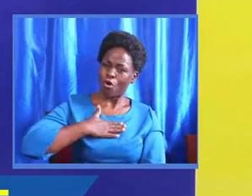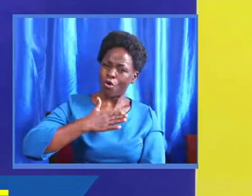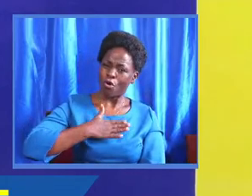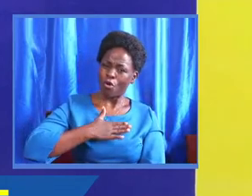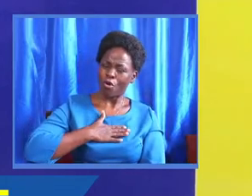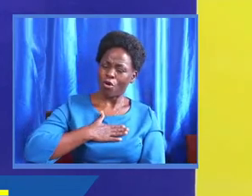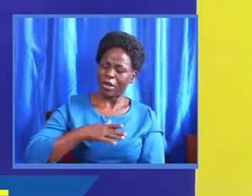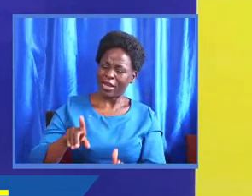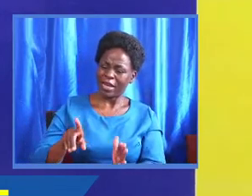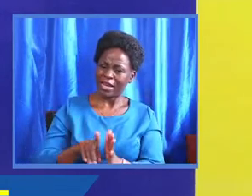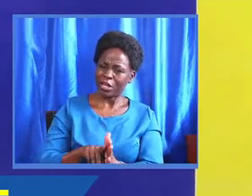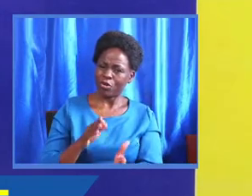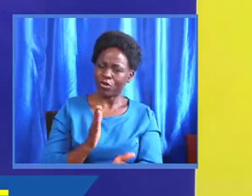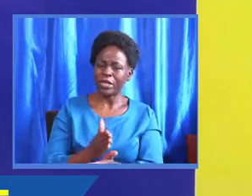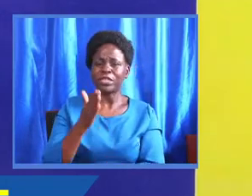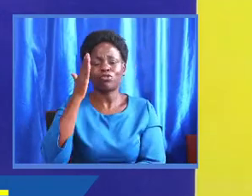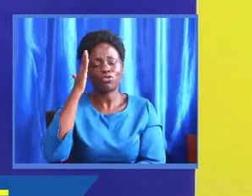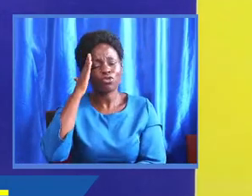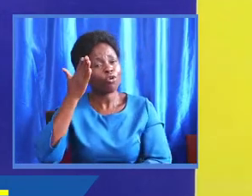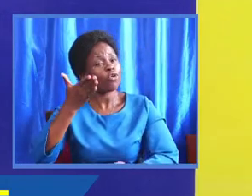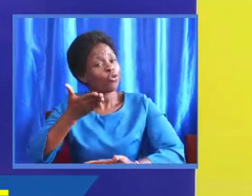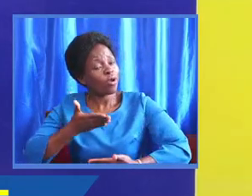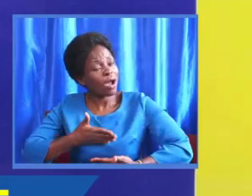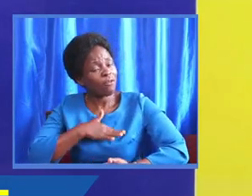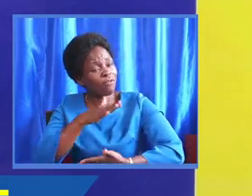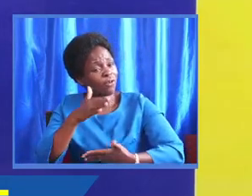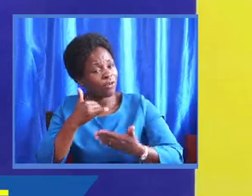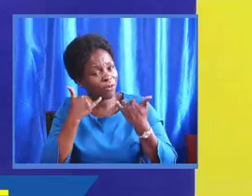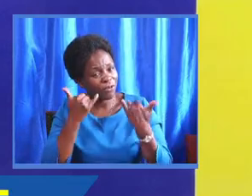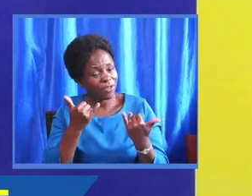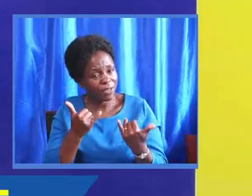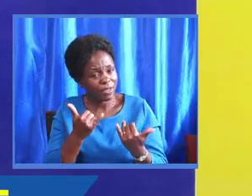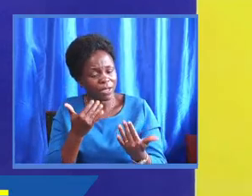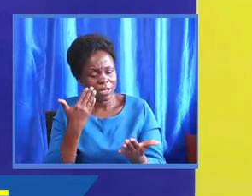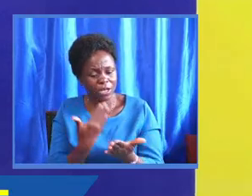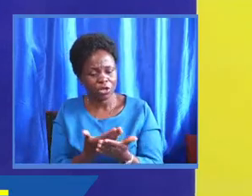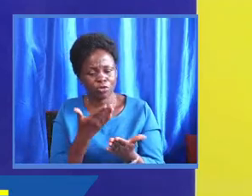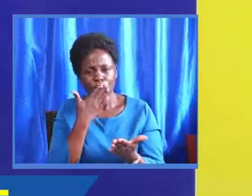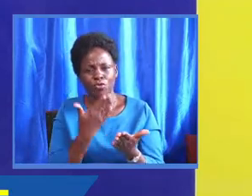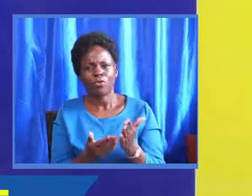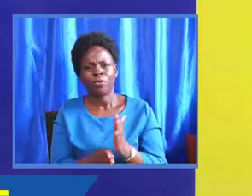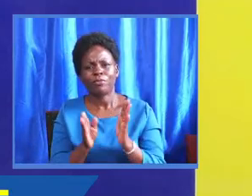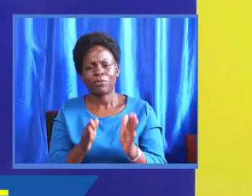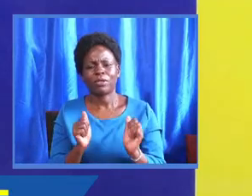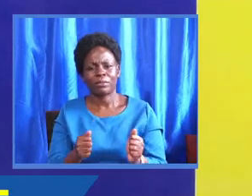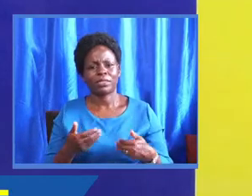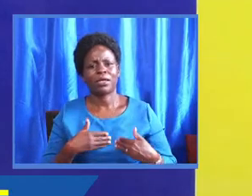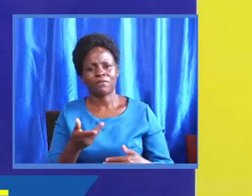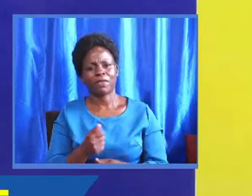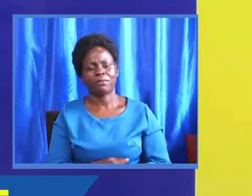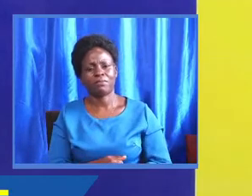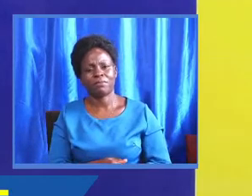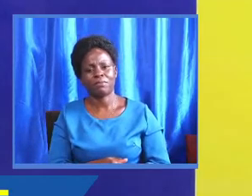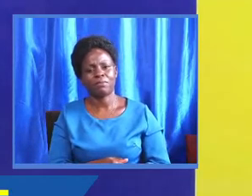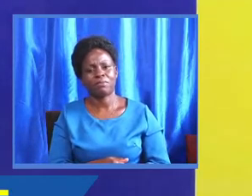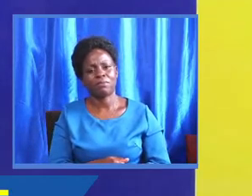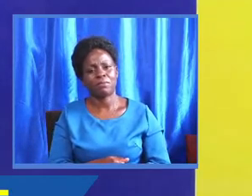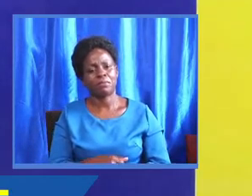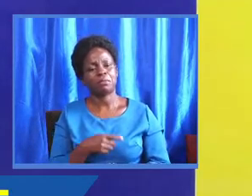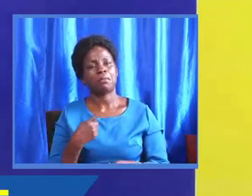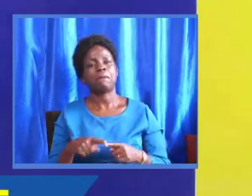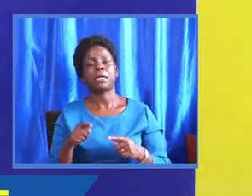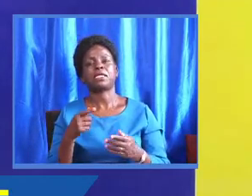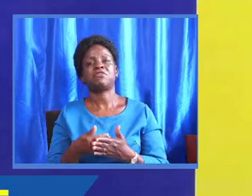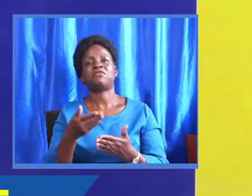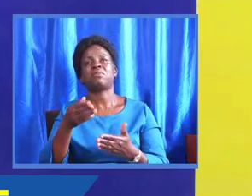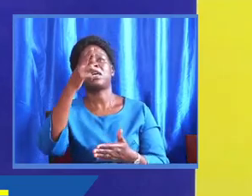legal right to make sure you have them. And a good builder should have them. But if you buy in